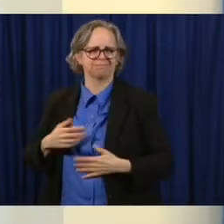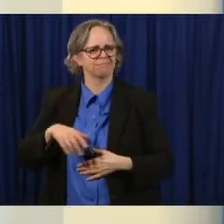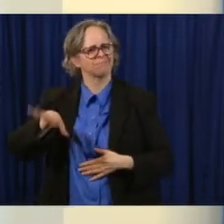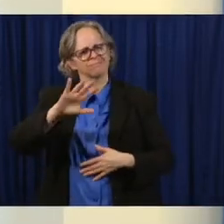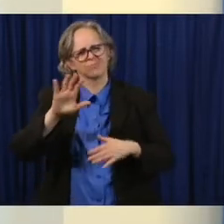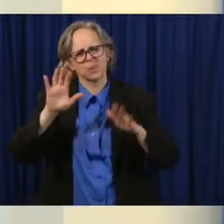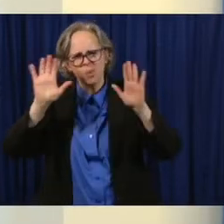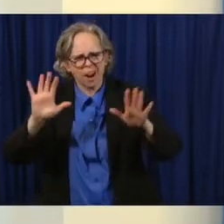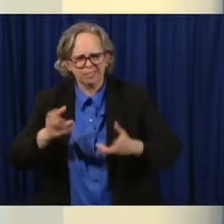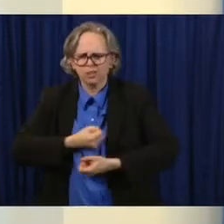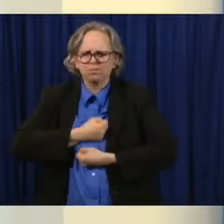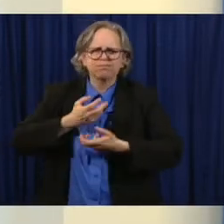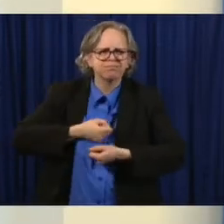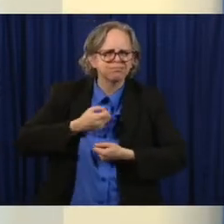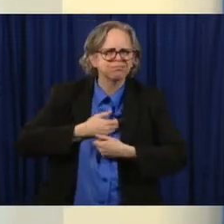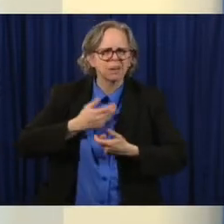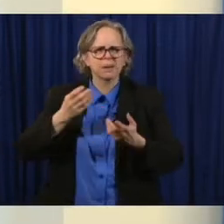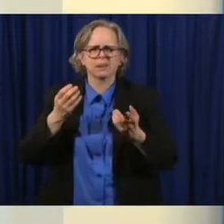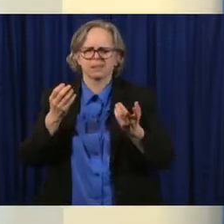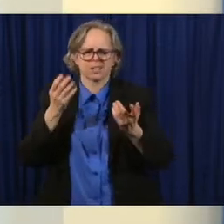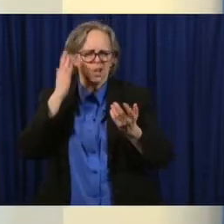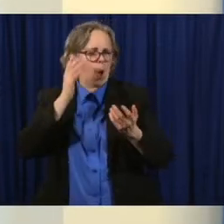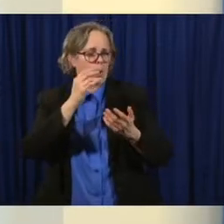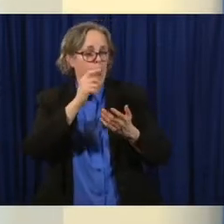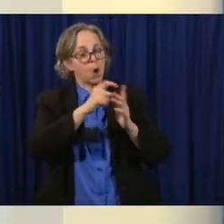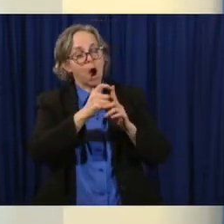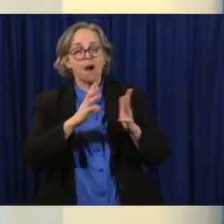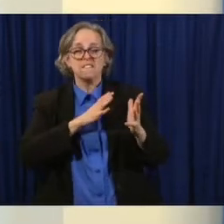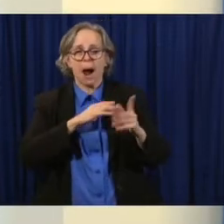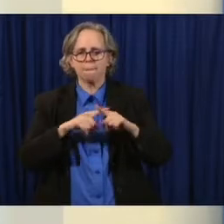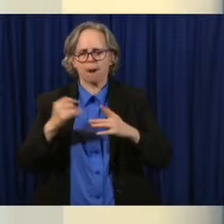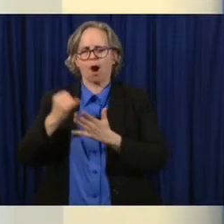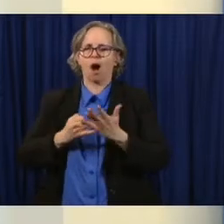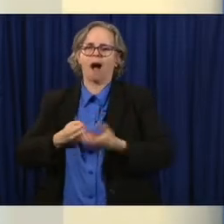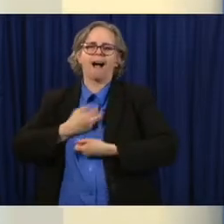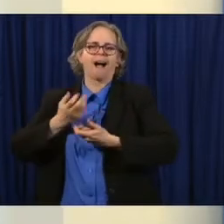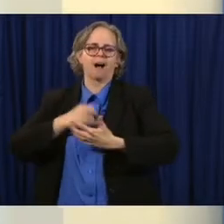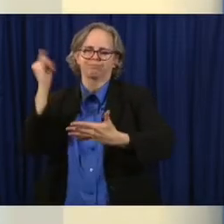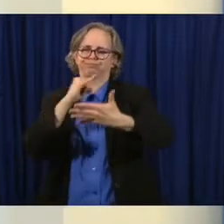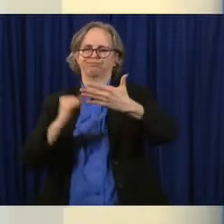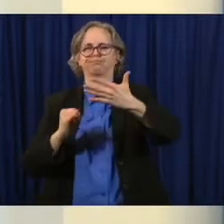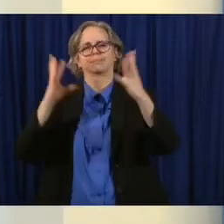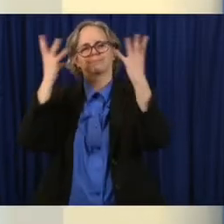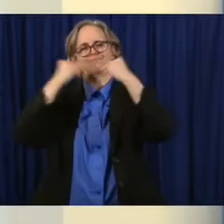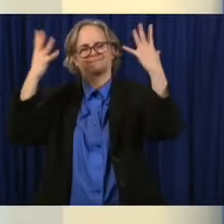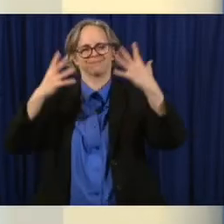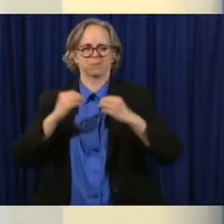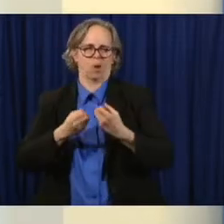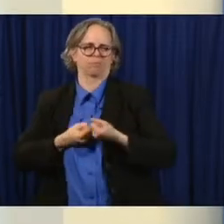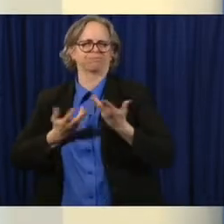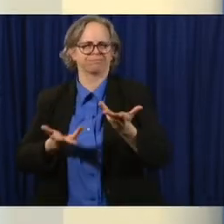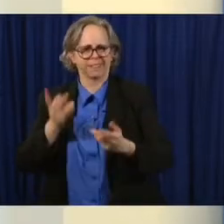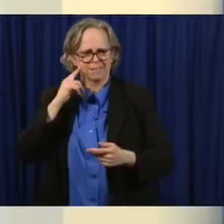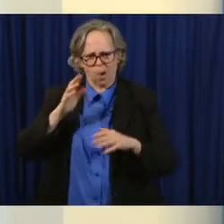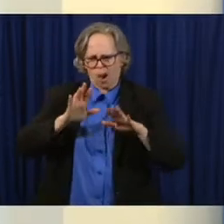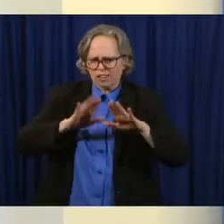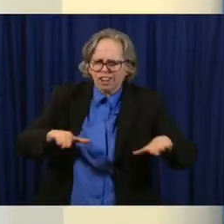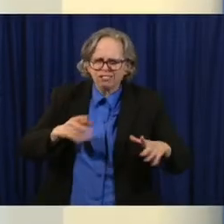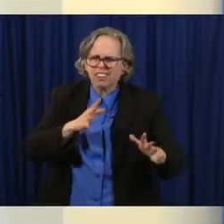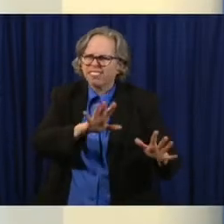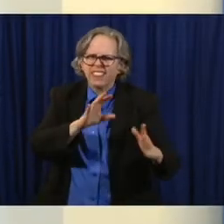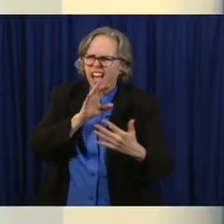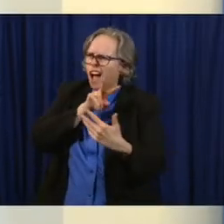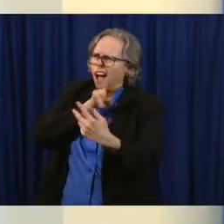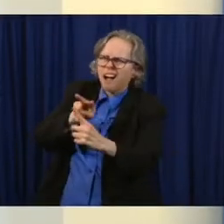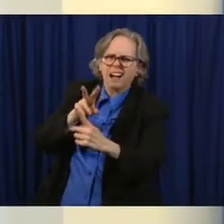can often say in words. And whether it's how our kids are experiencing the situation or how you are experiencing it, we'd love to